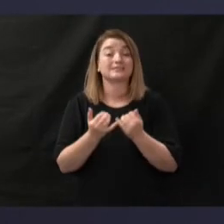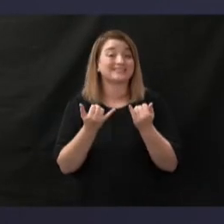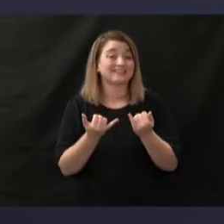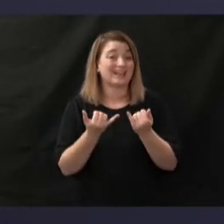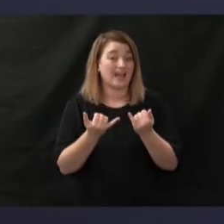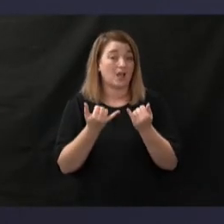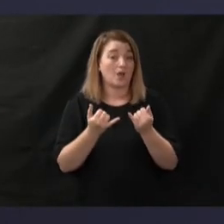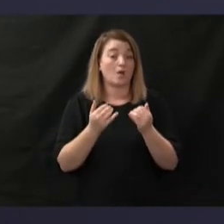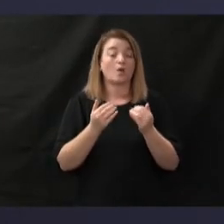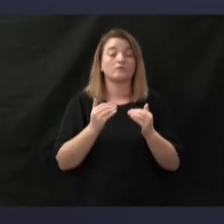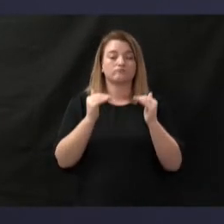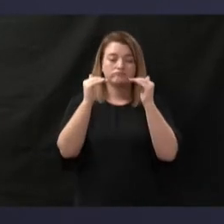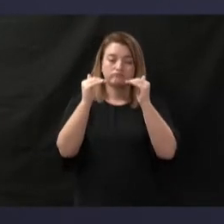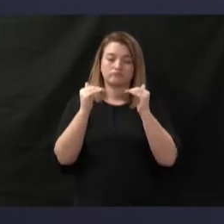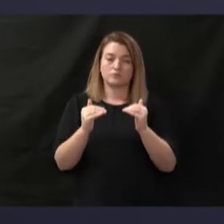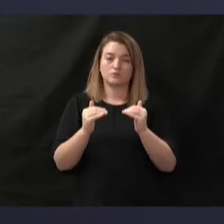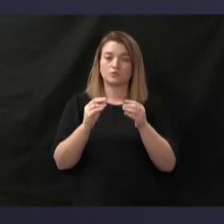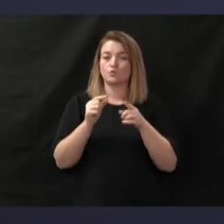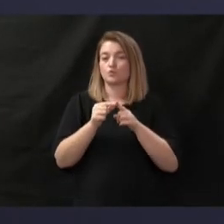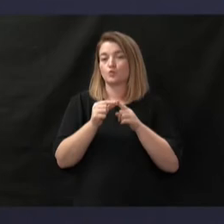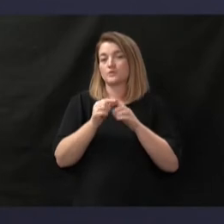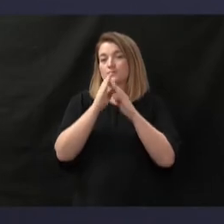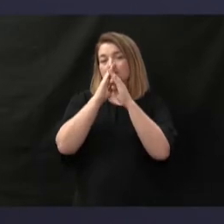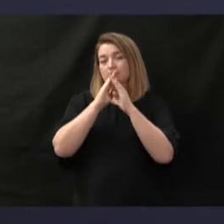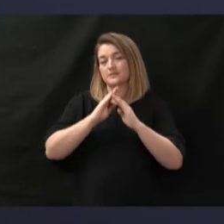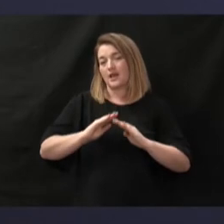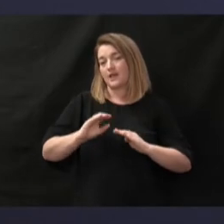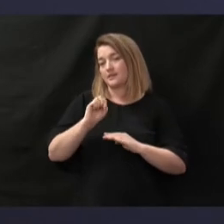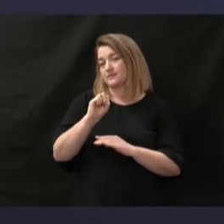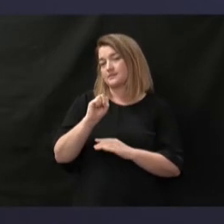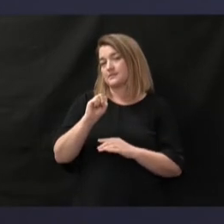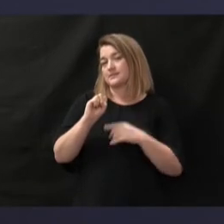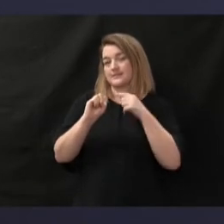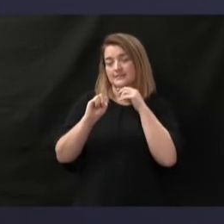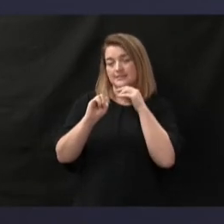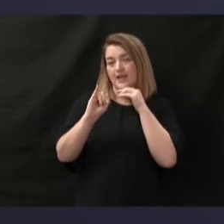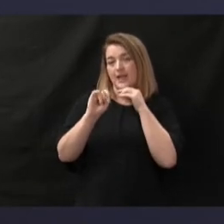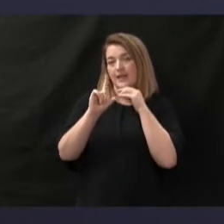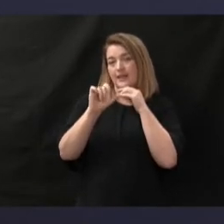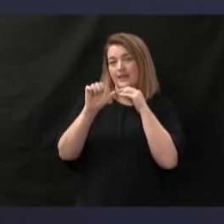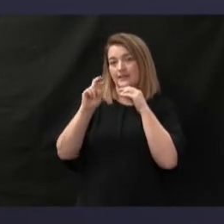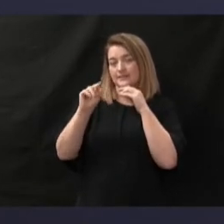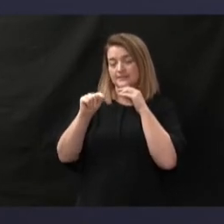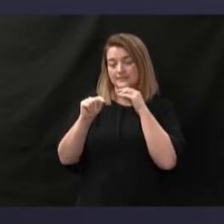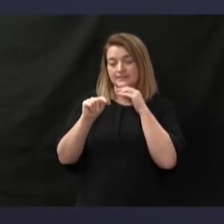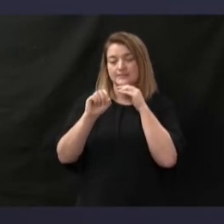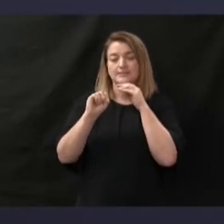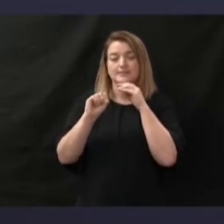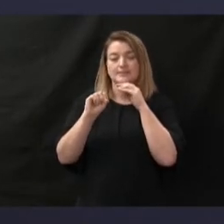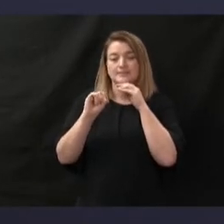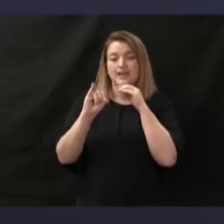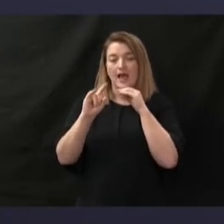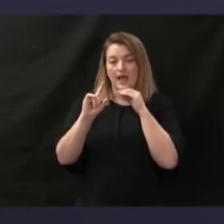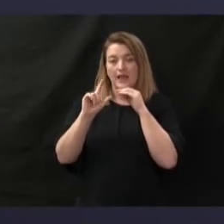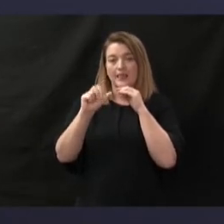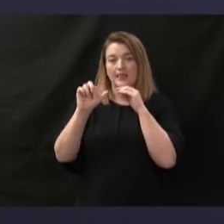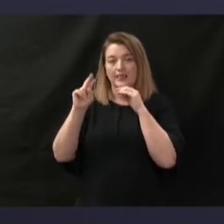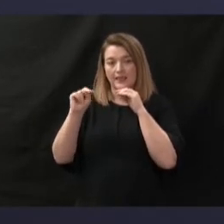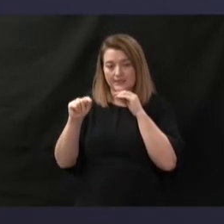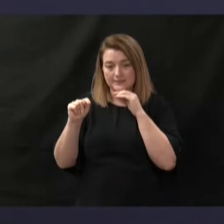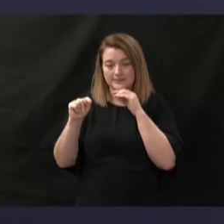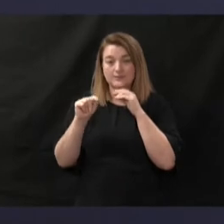silent. Let's go ahead and feel how many syllables silent is. Silent. Very good. It's two